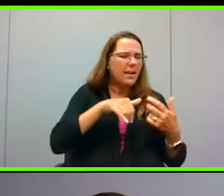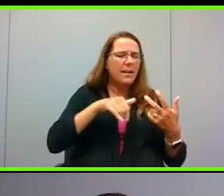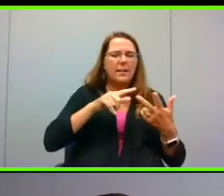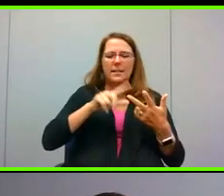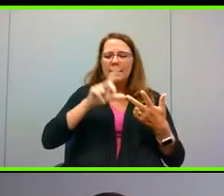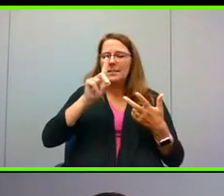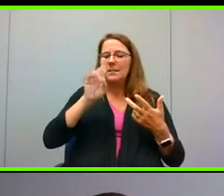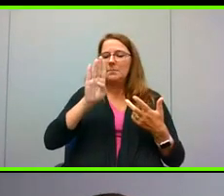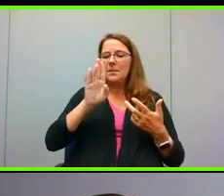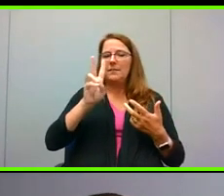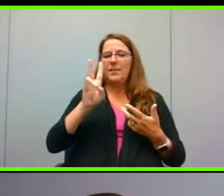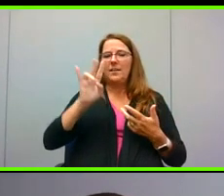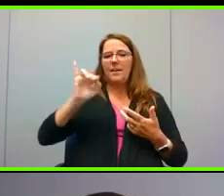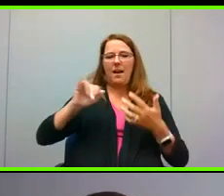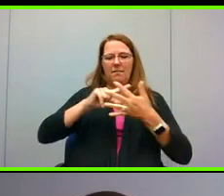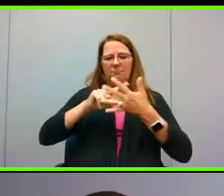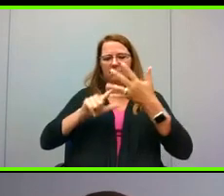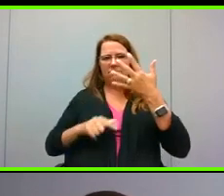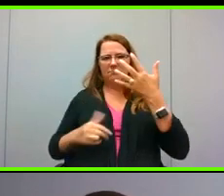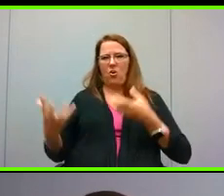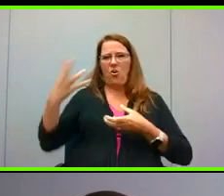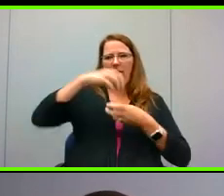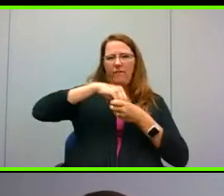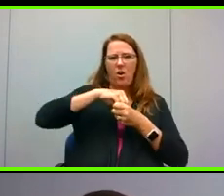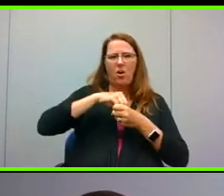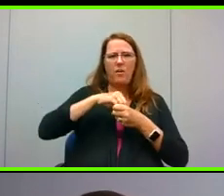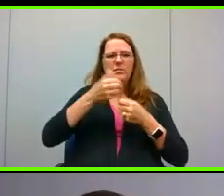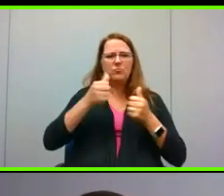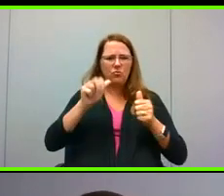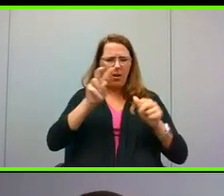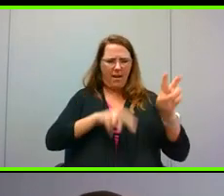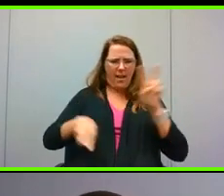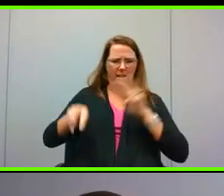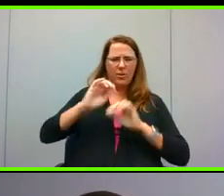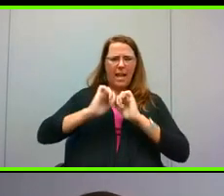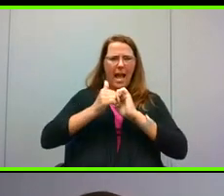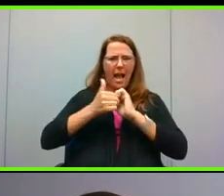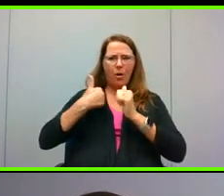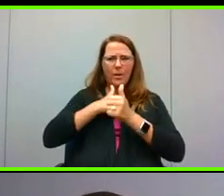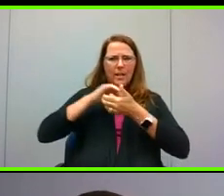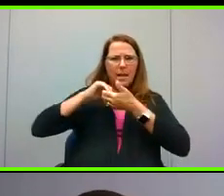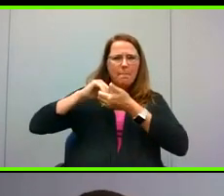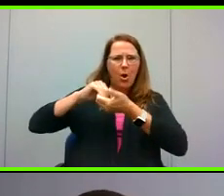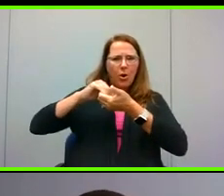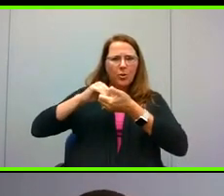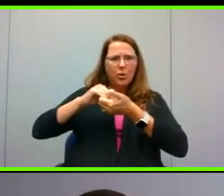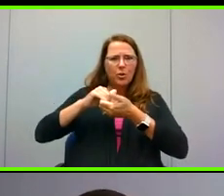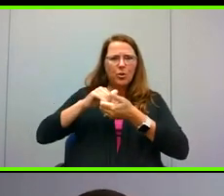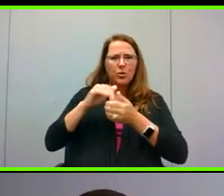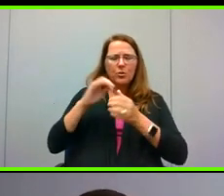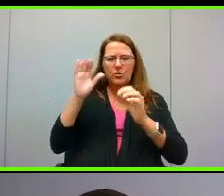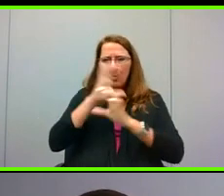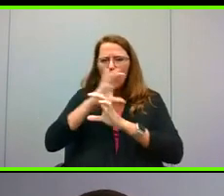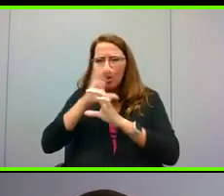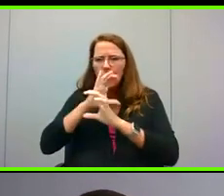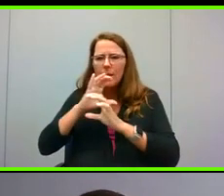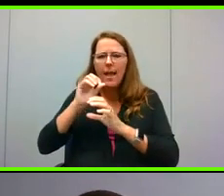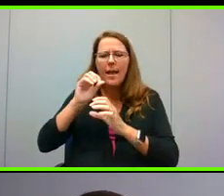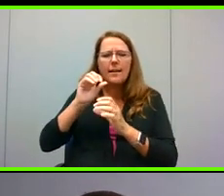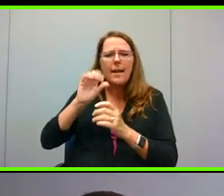DBVI, et cetera, to really look at how we can partner together to look at improving outcomes